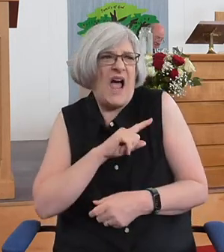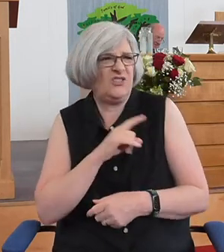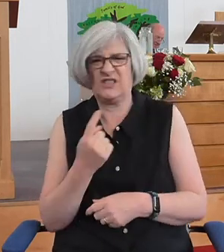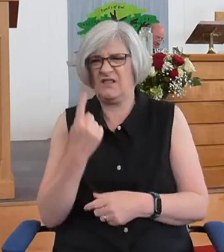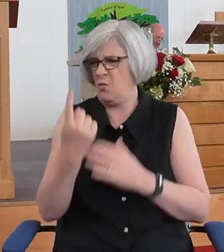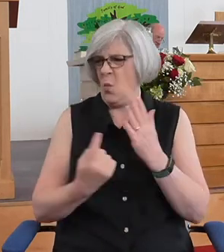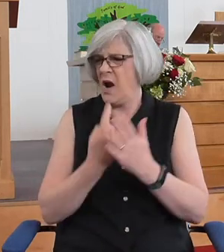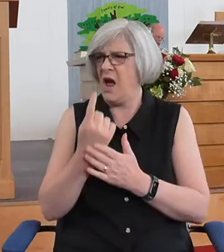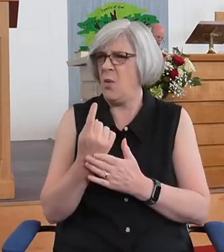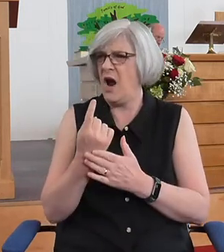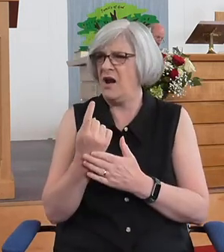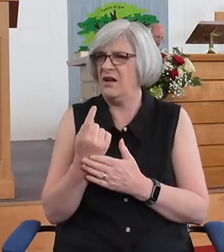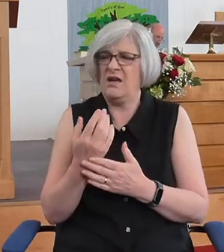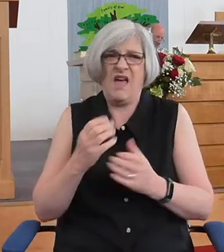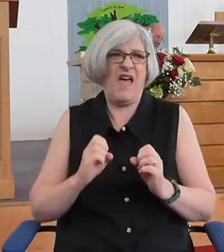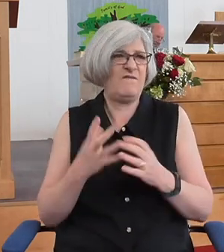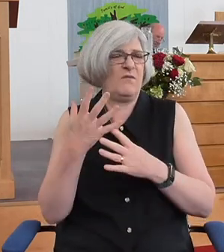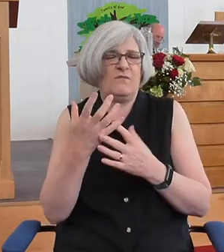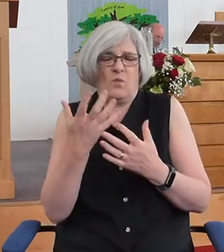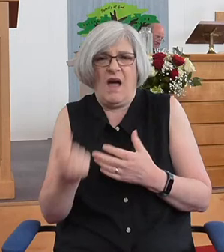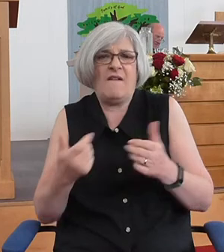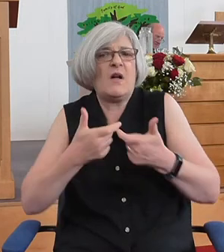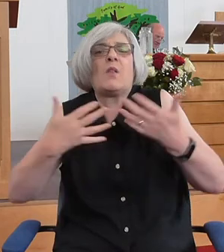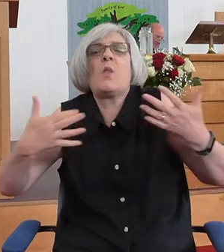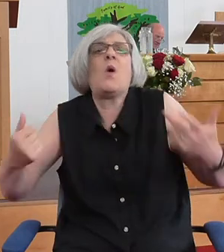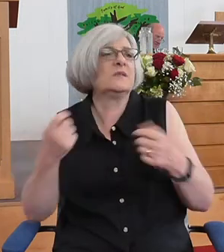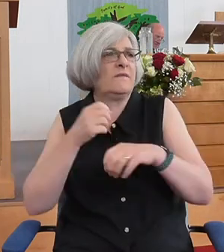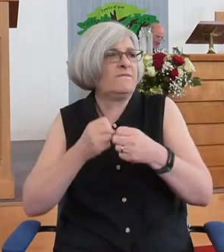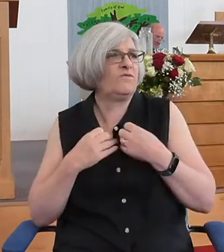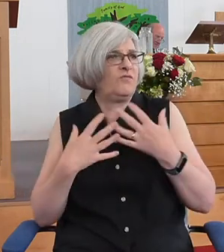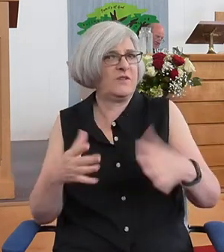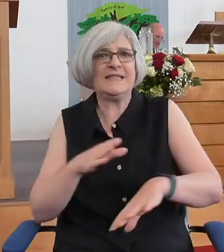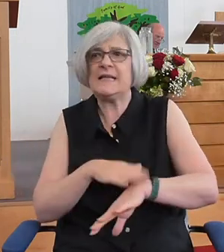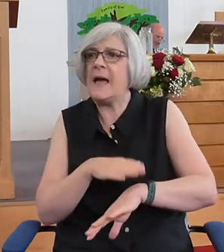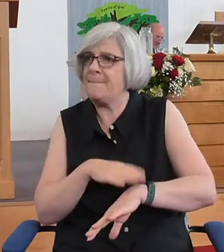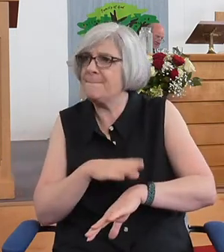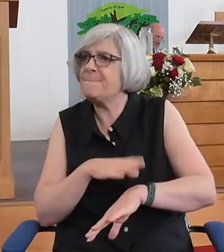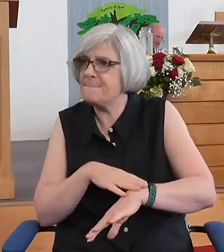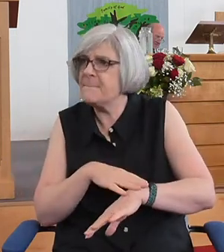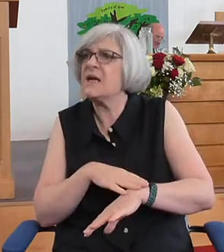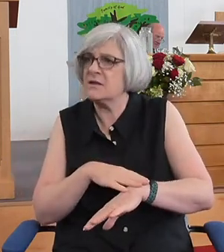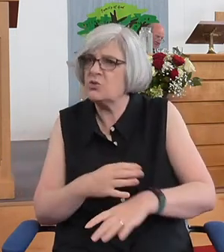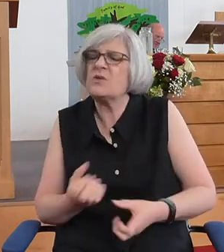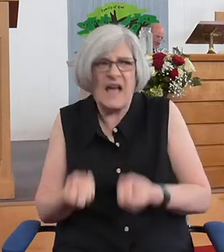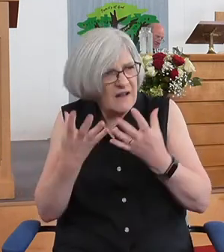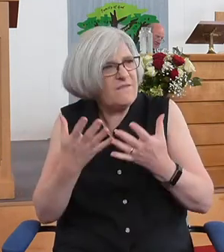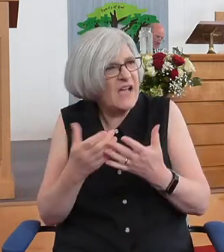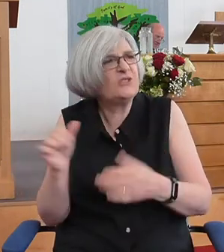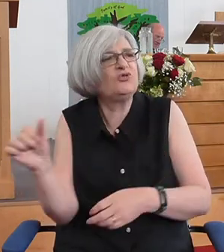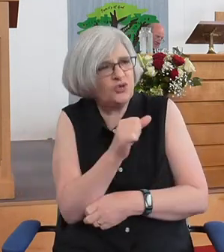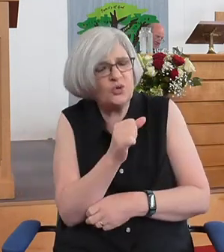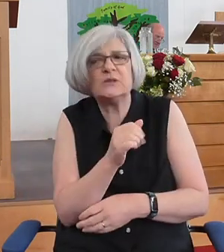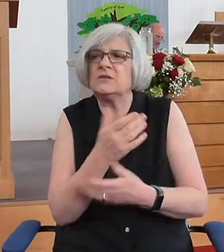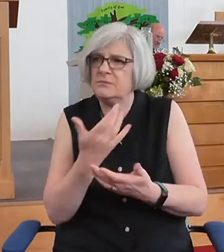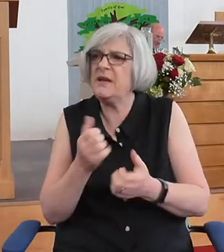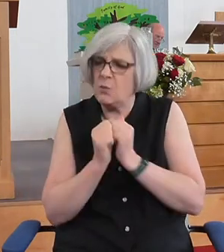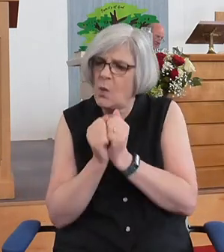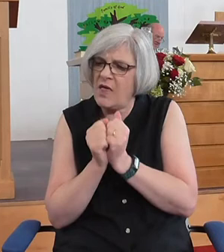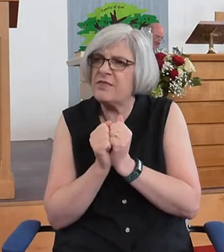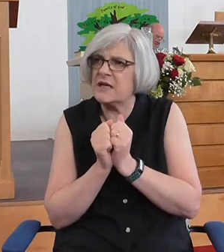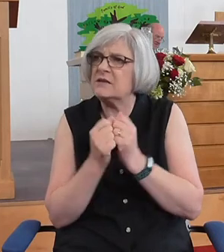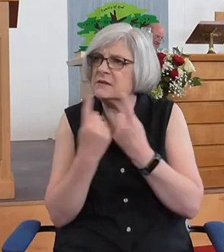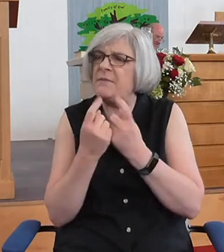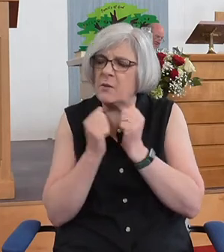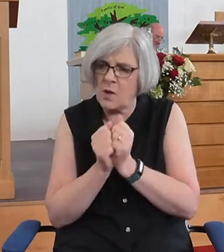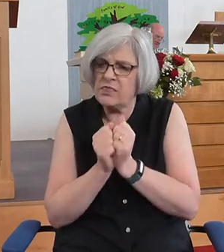to God, it does not have the same meaning. So sacrifice costs us something dearly. But the good news is that